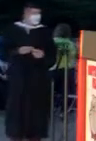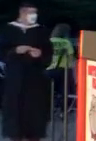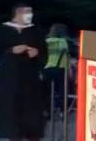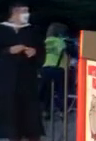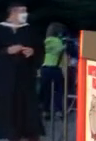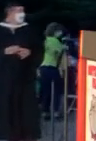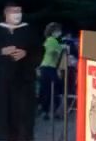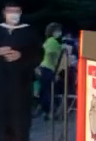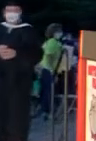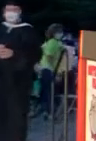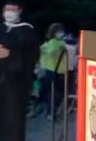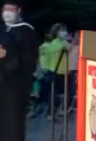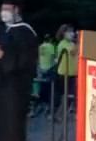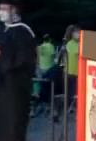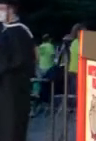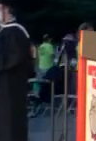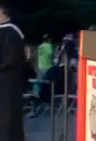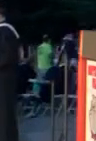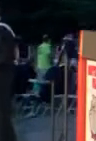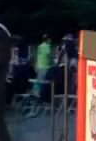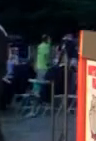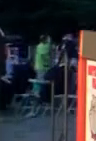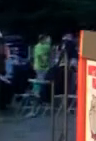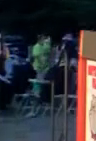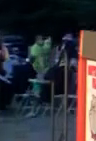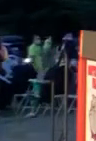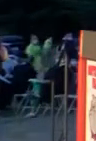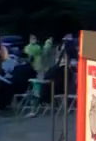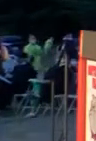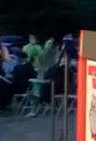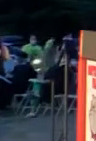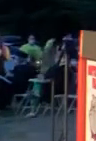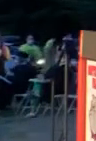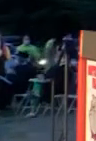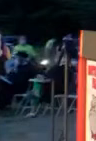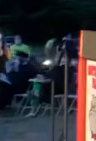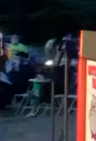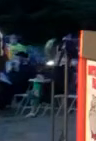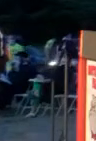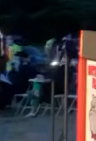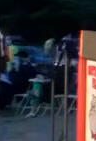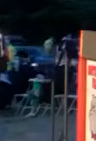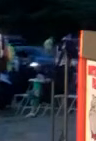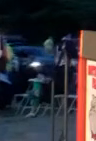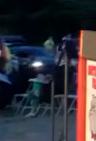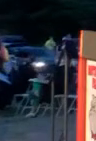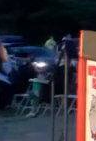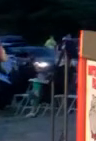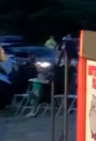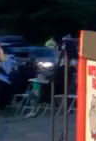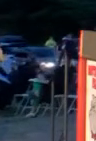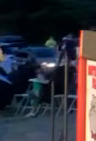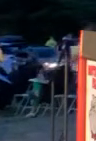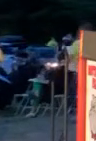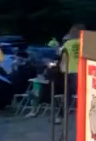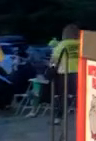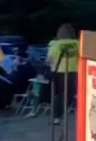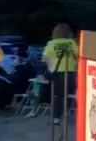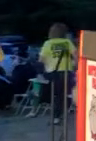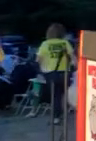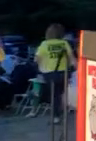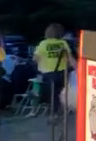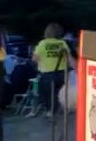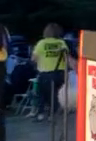Build trust. And follow your dreams. Number three, find your talent and share it with